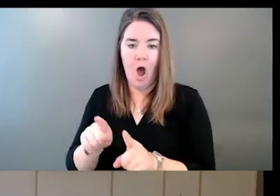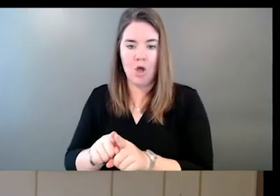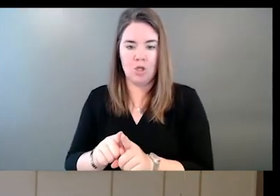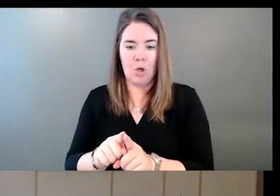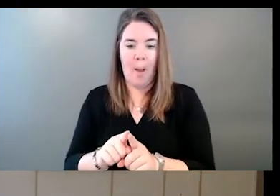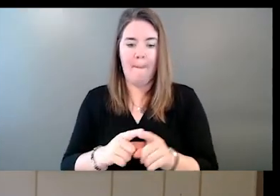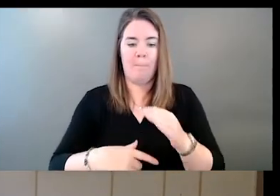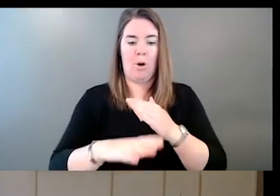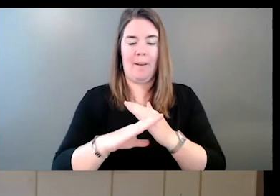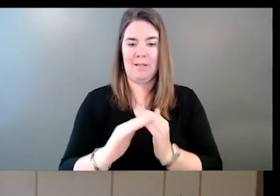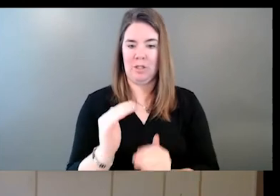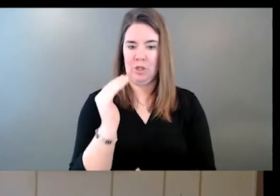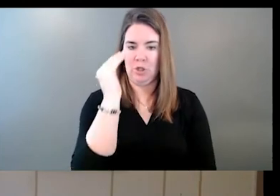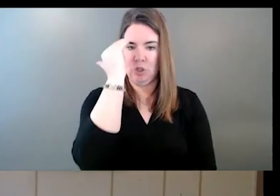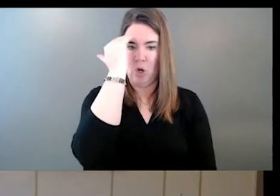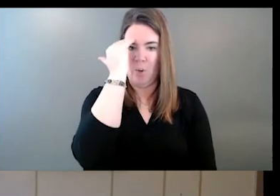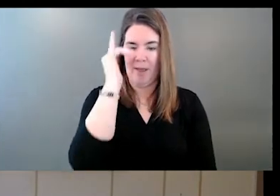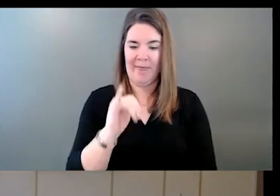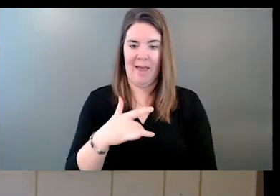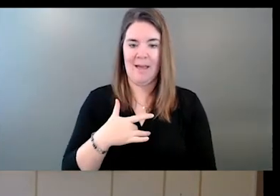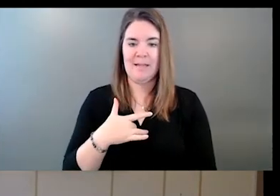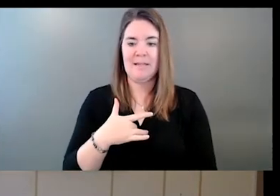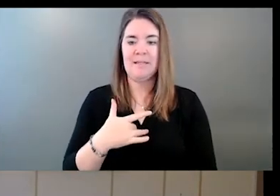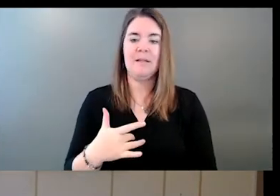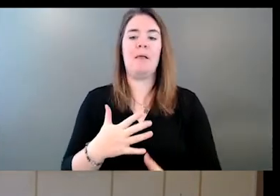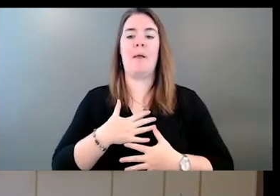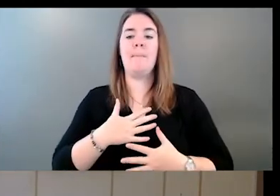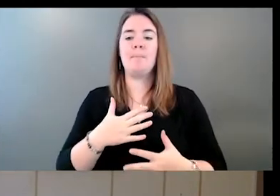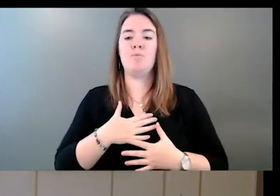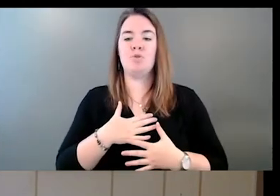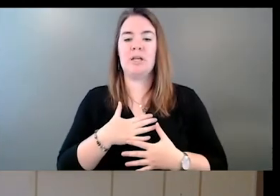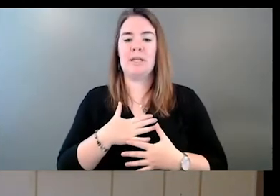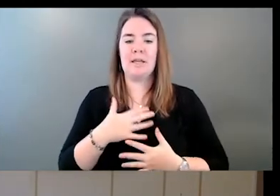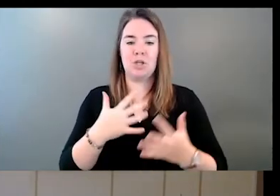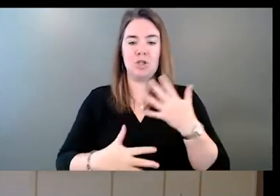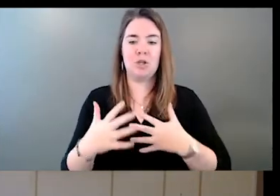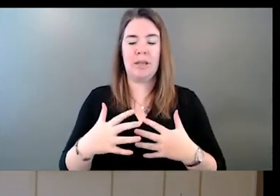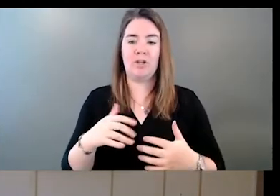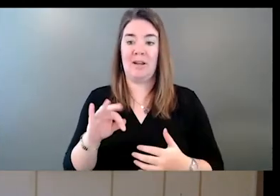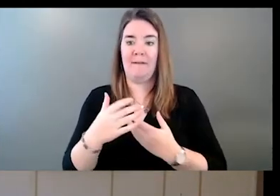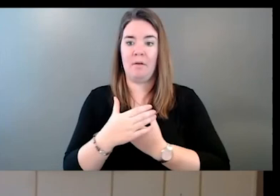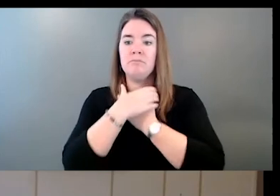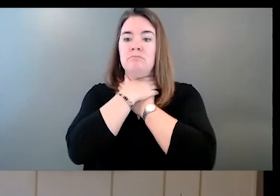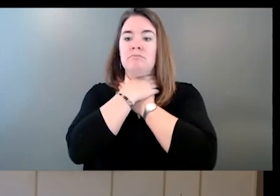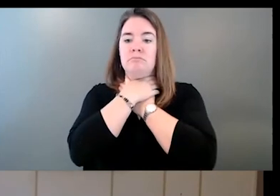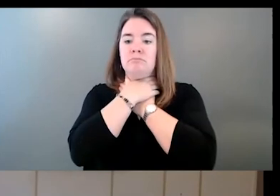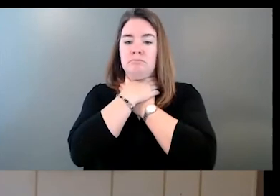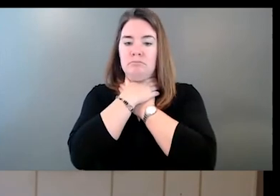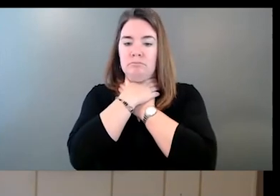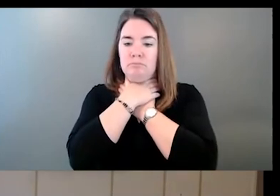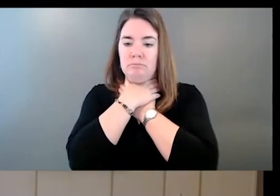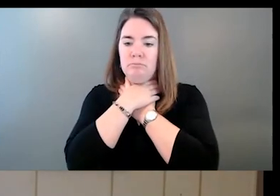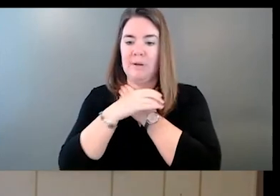prohibits knowingly impeding the normal breathing or blood circulation of a family or household member by applying pressure to the